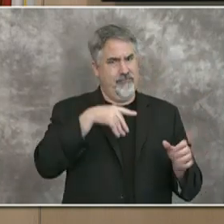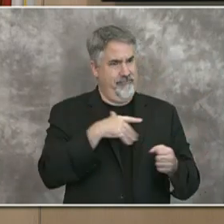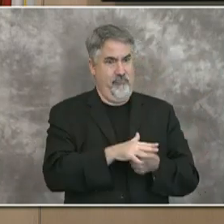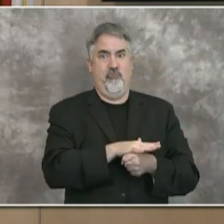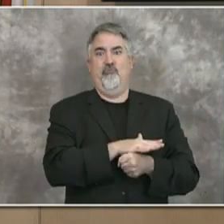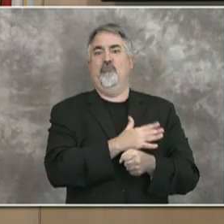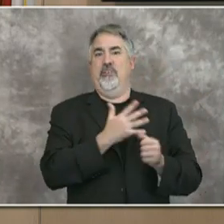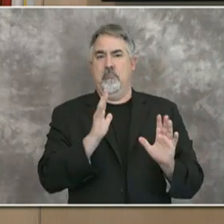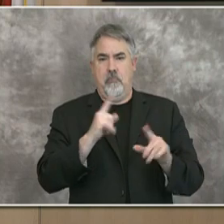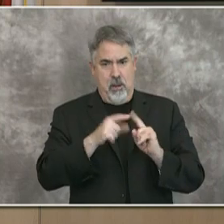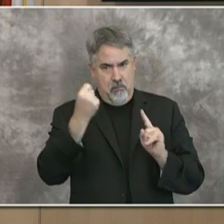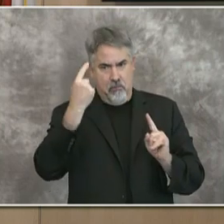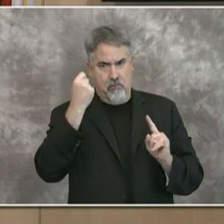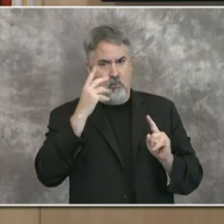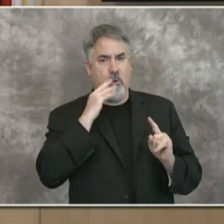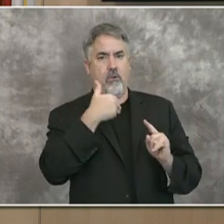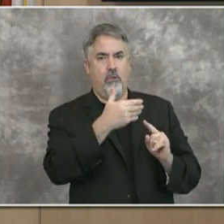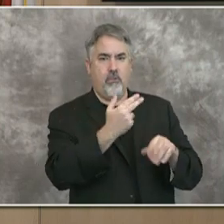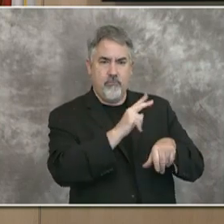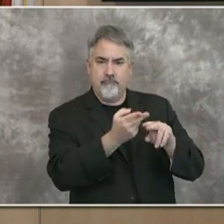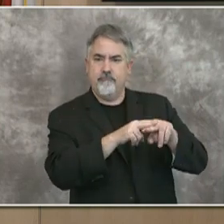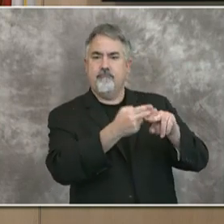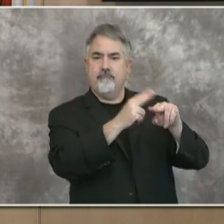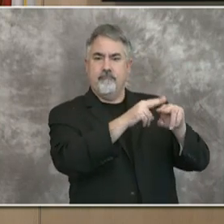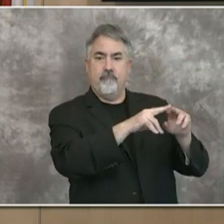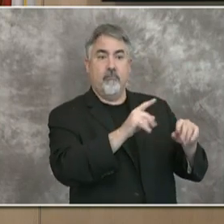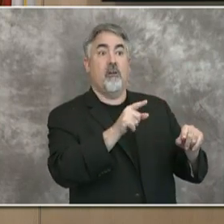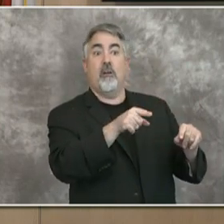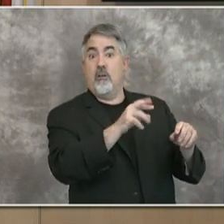to check back when they unlock and release the times for next